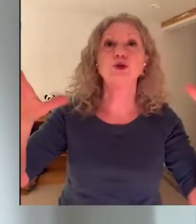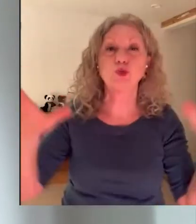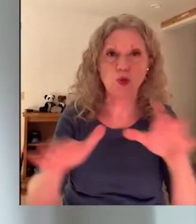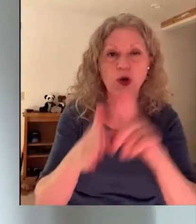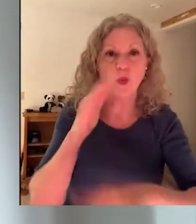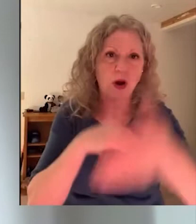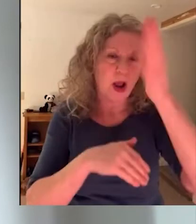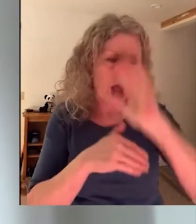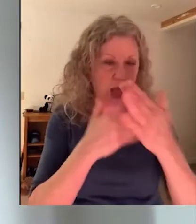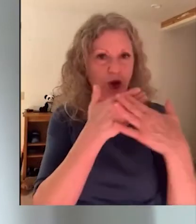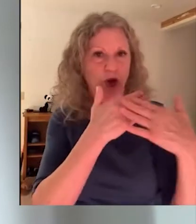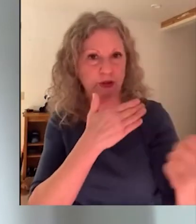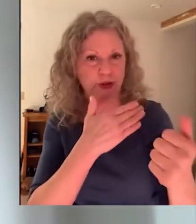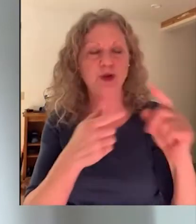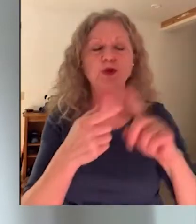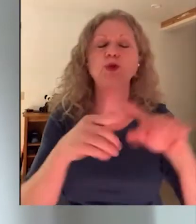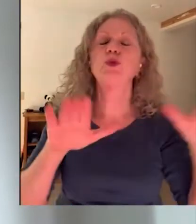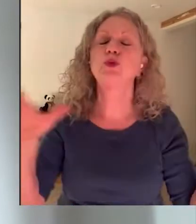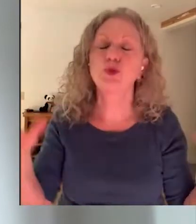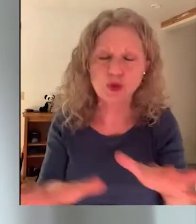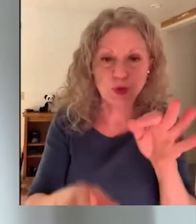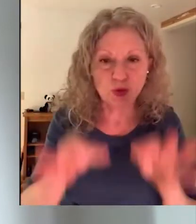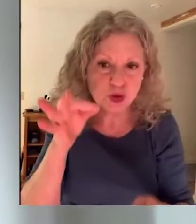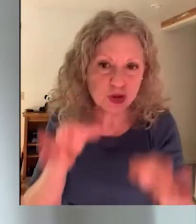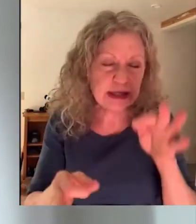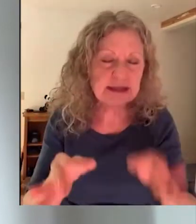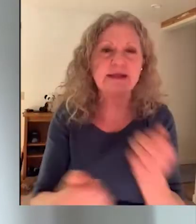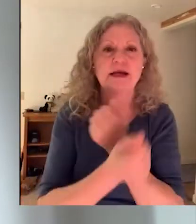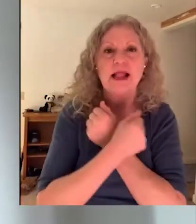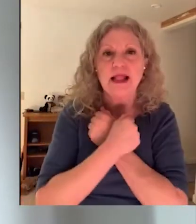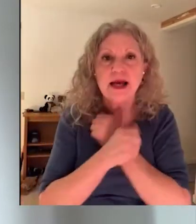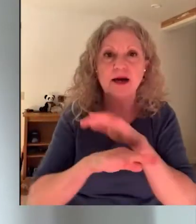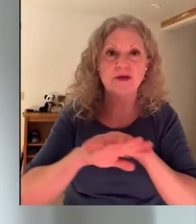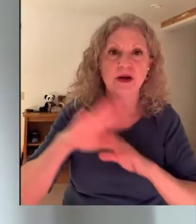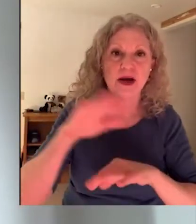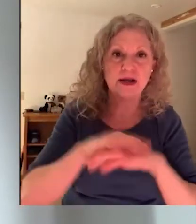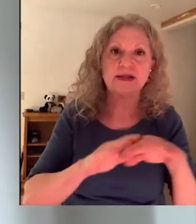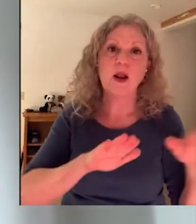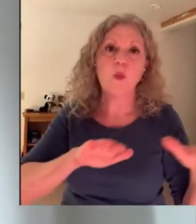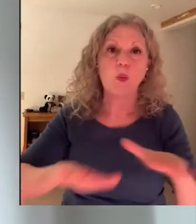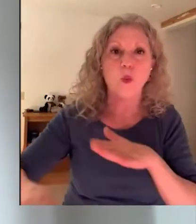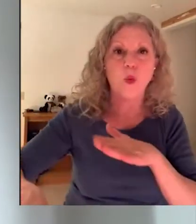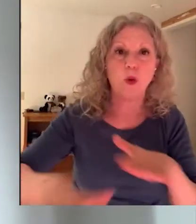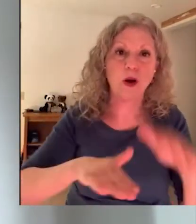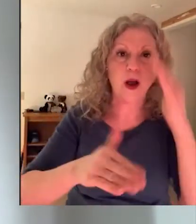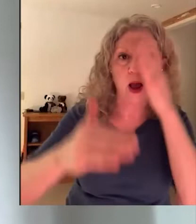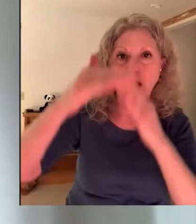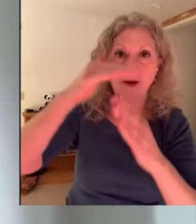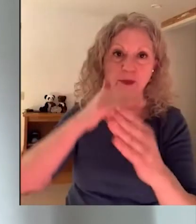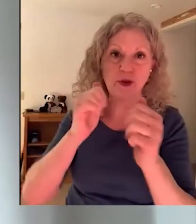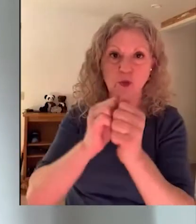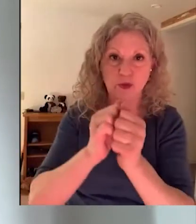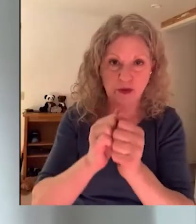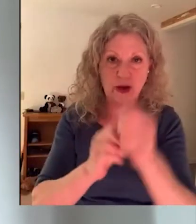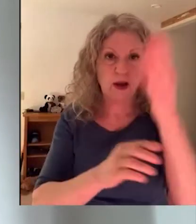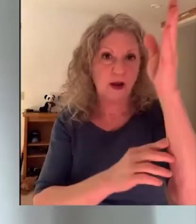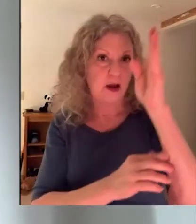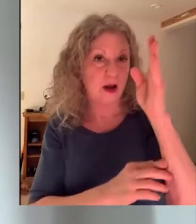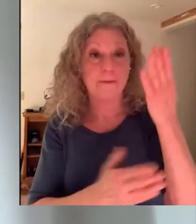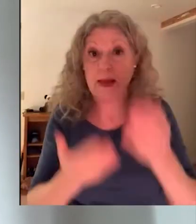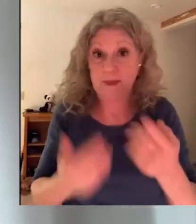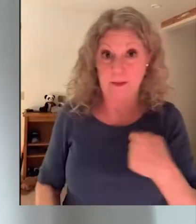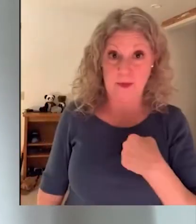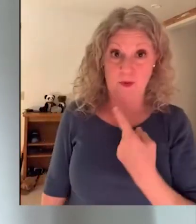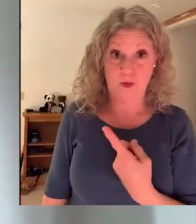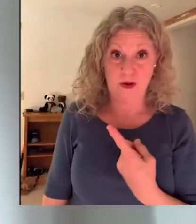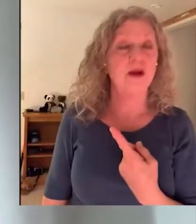do justice, to love kindness, and to walk humbly with our God. We may be one individual, but we